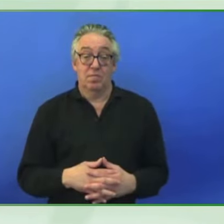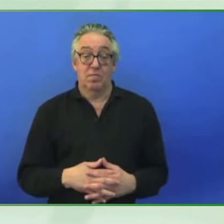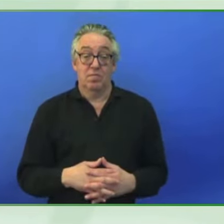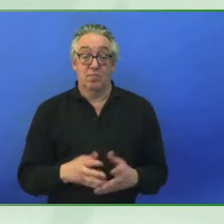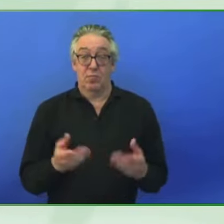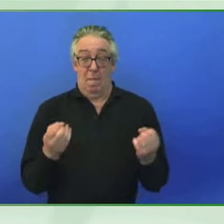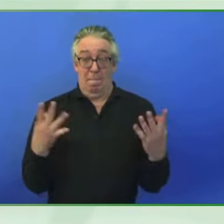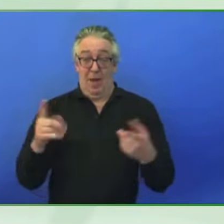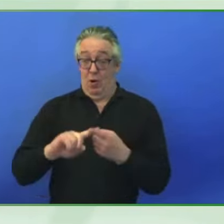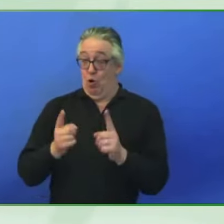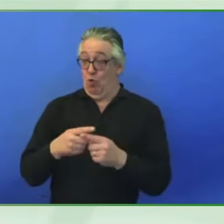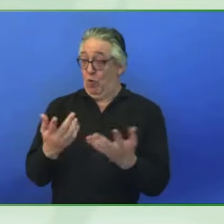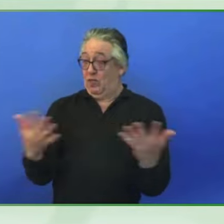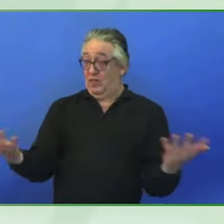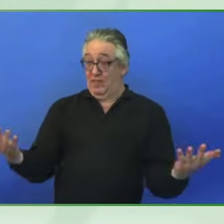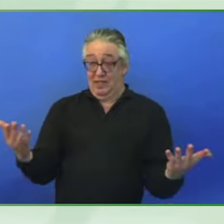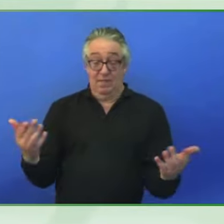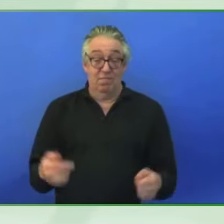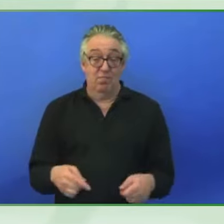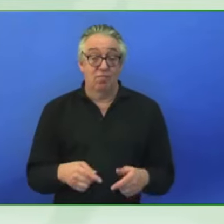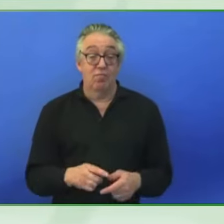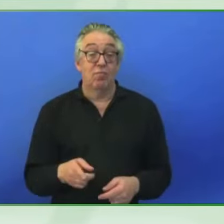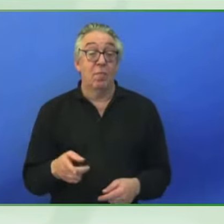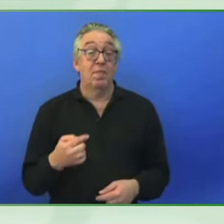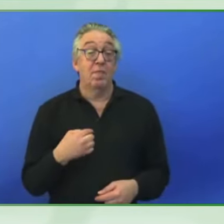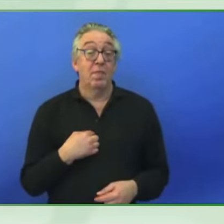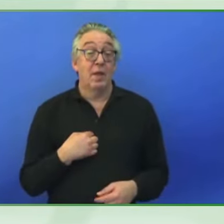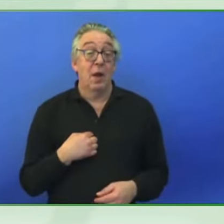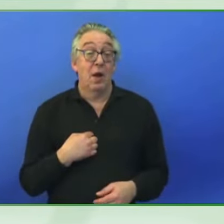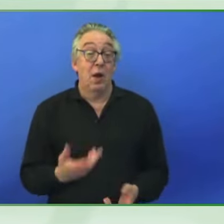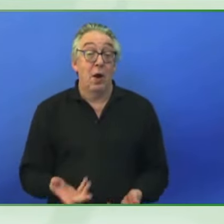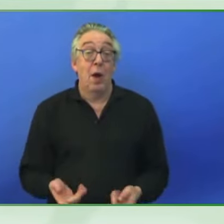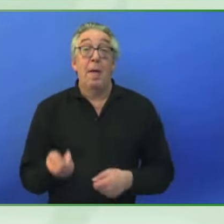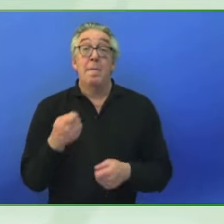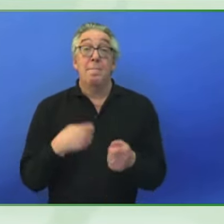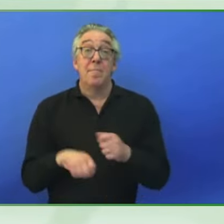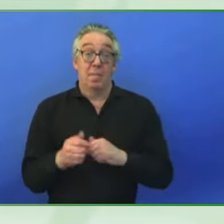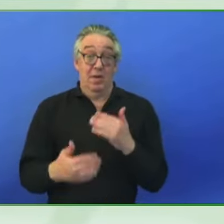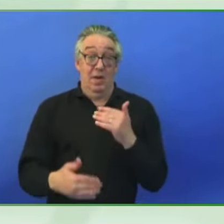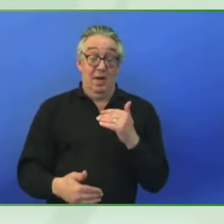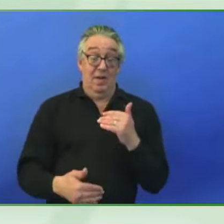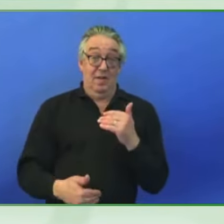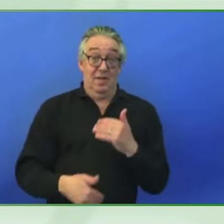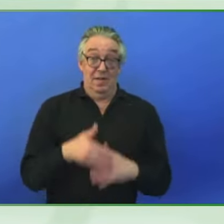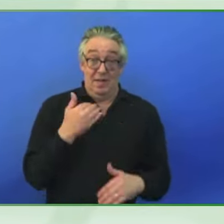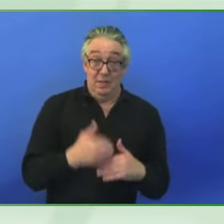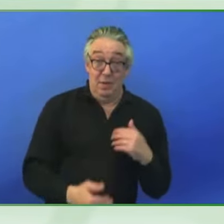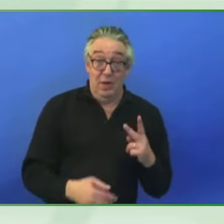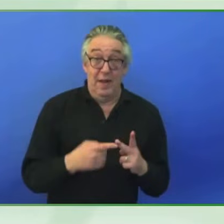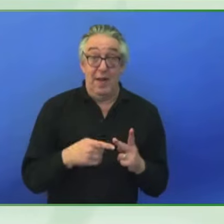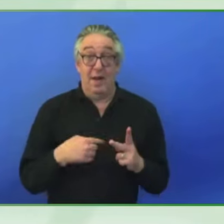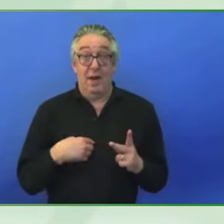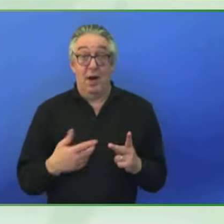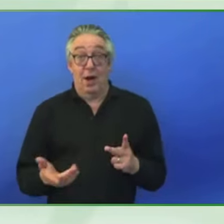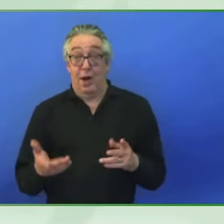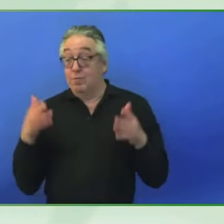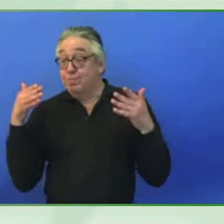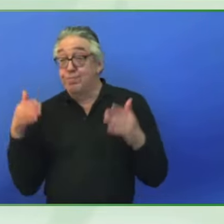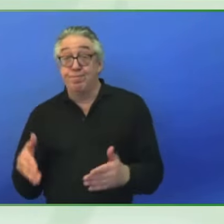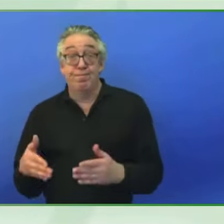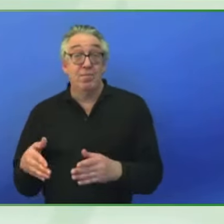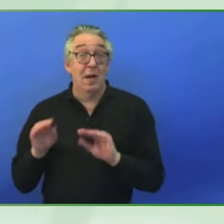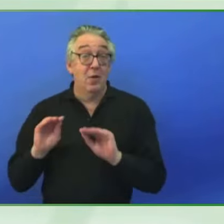like acquired disability and inclusive education and the role of procurement and buying and deploying